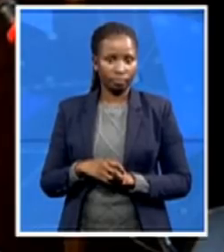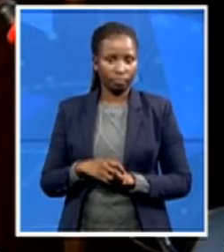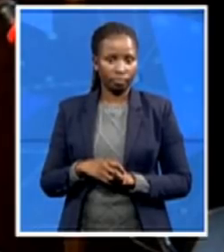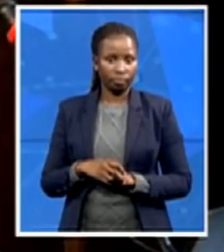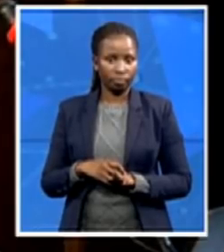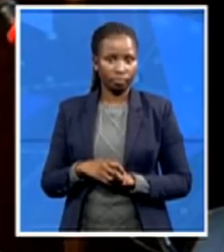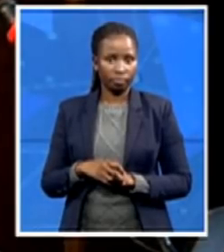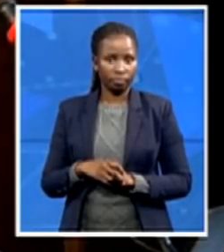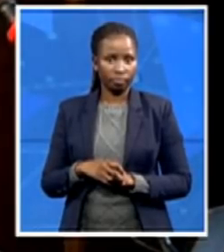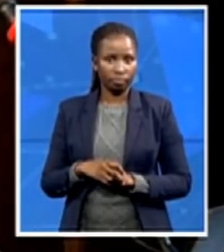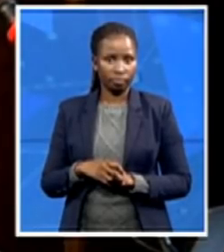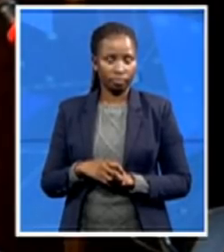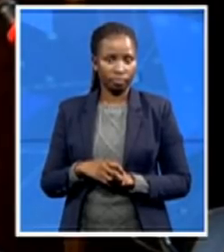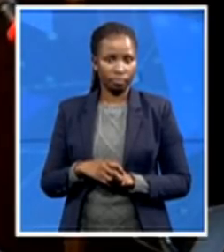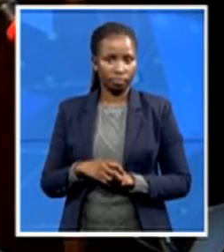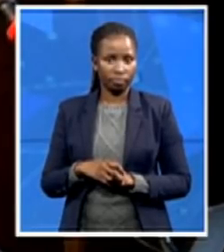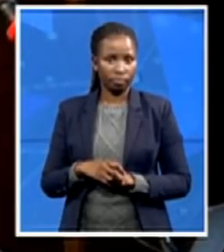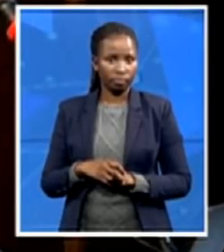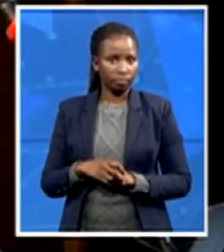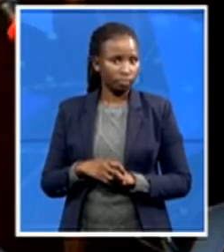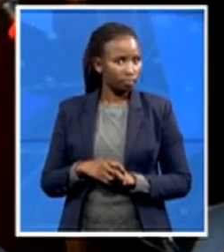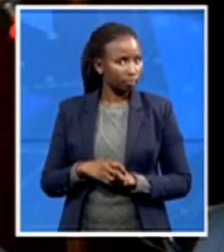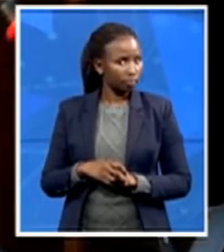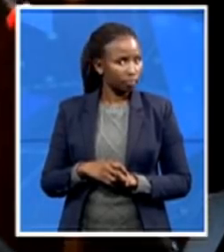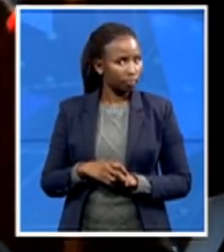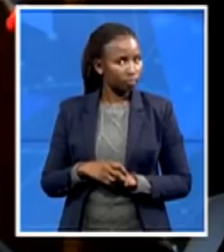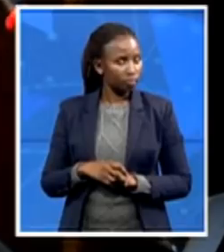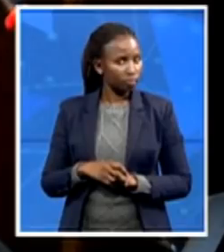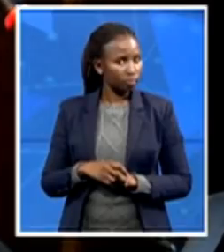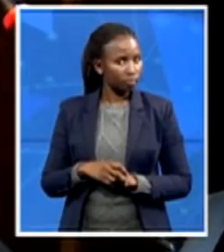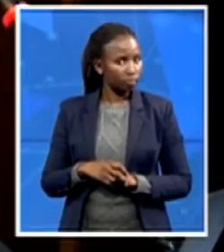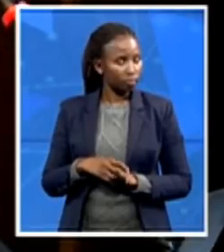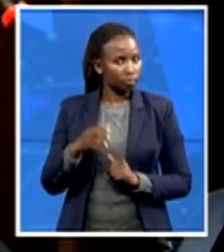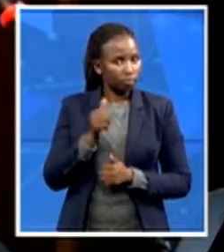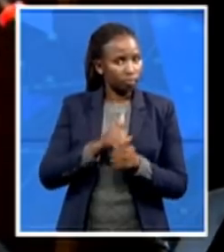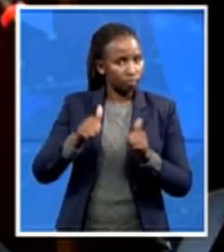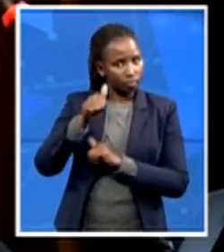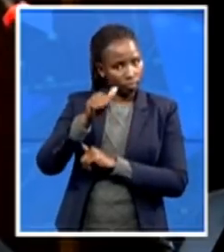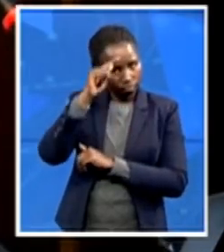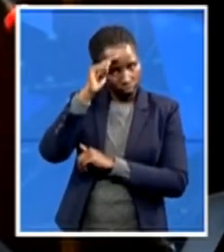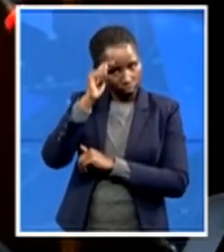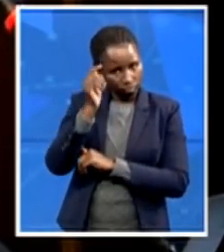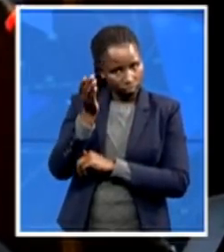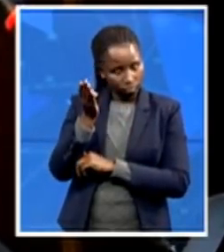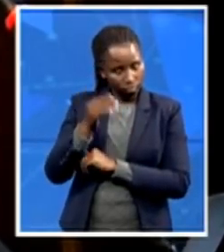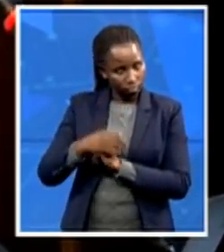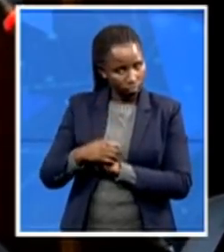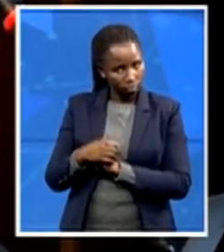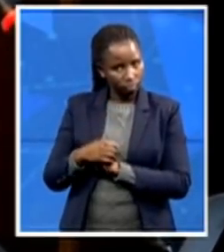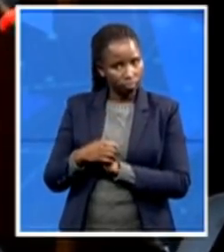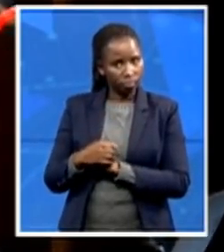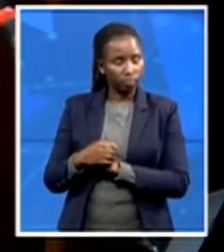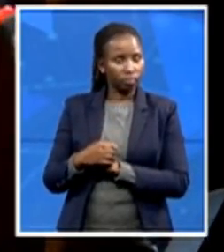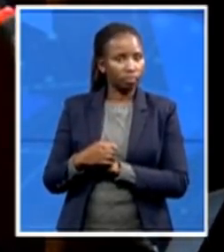Thank you, Worship. I'm indebted to you. Your Worship, he is in a position to pay the same as the others. I think my learned colleague has agreed